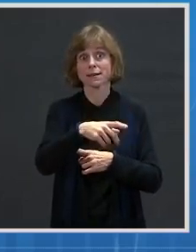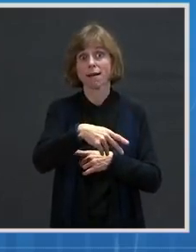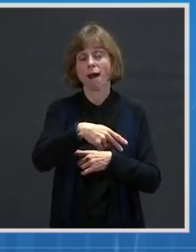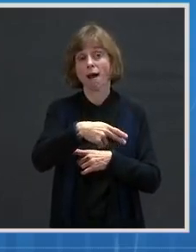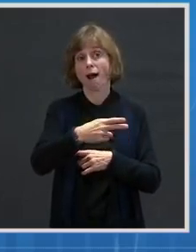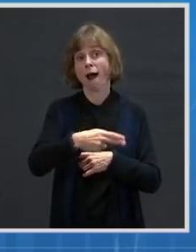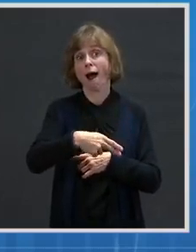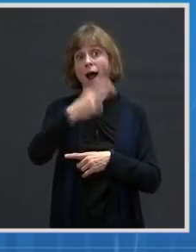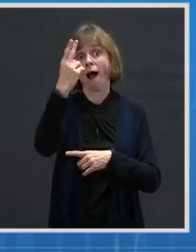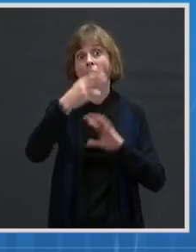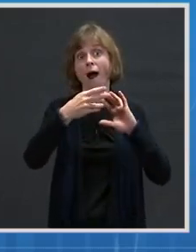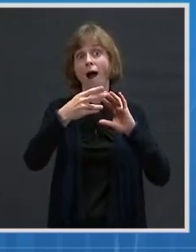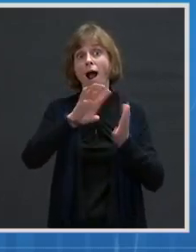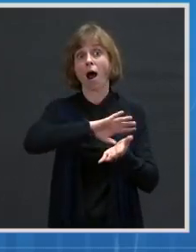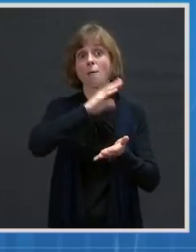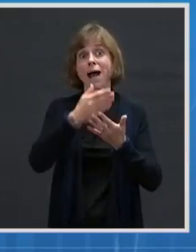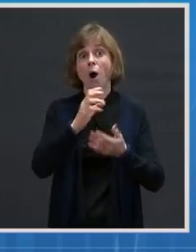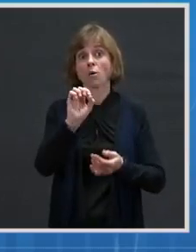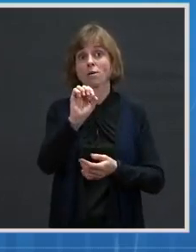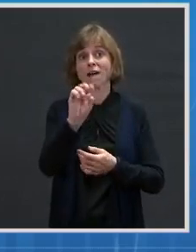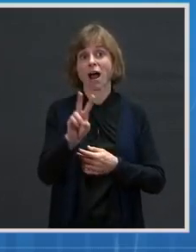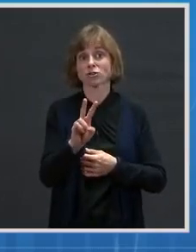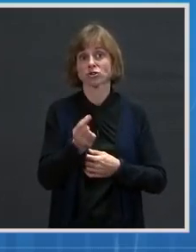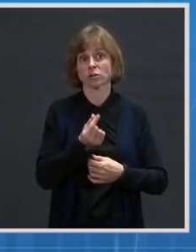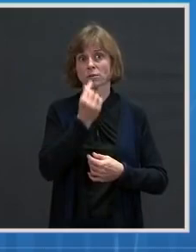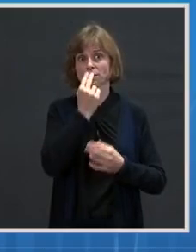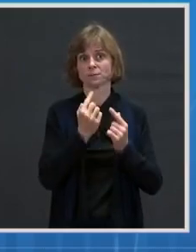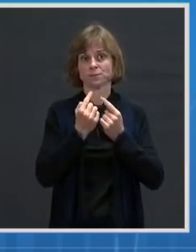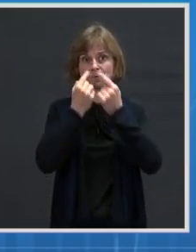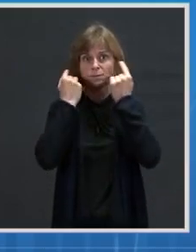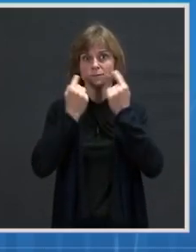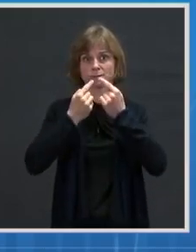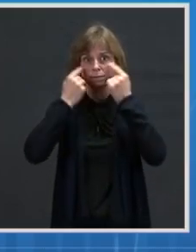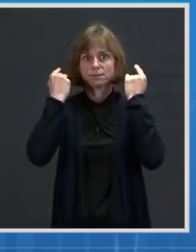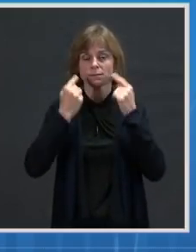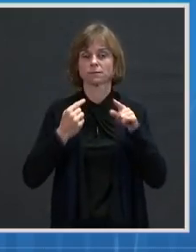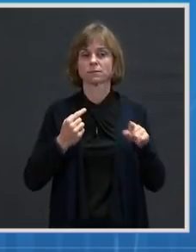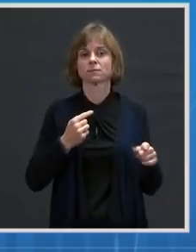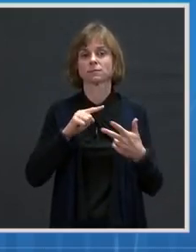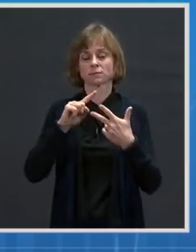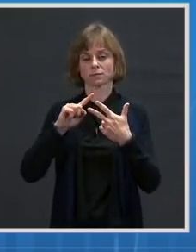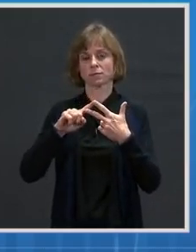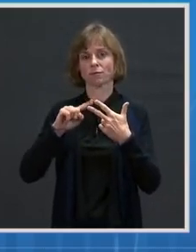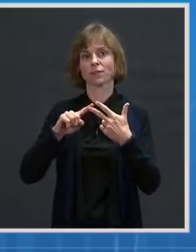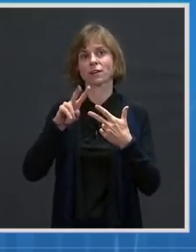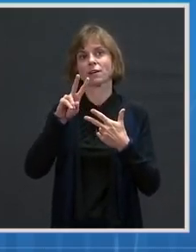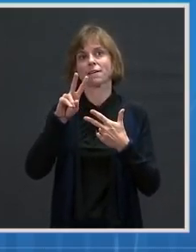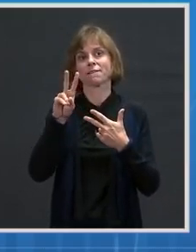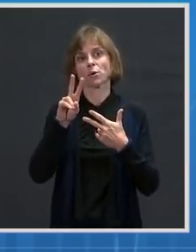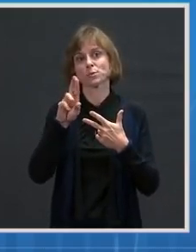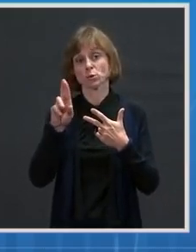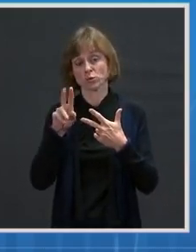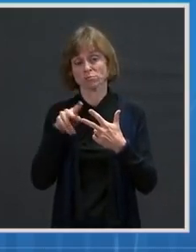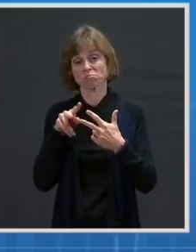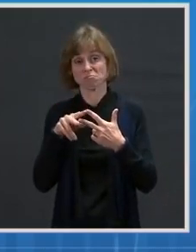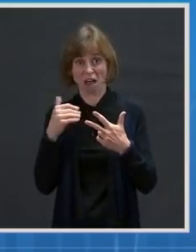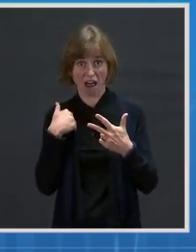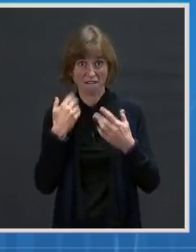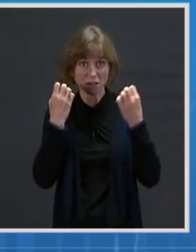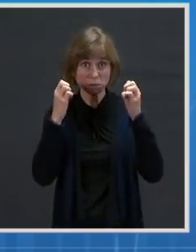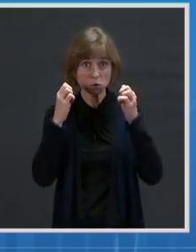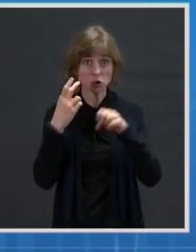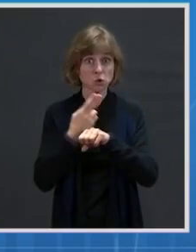flow oxygen. Baricitinib and remdesivir have earned emergency use authorization, and a number